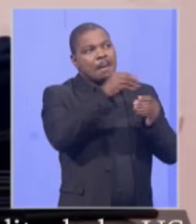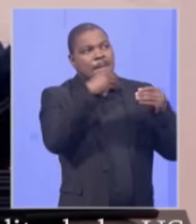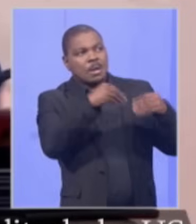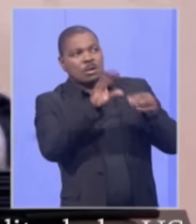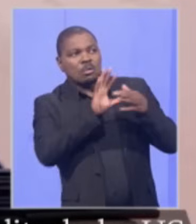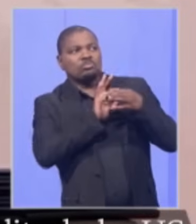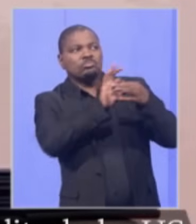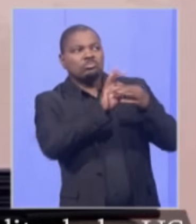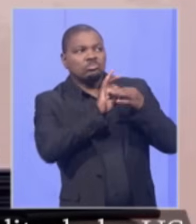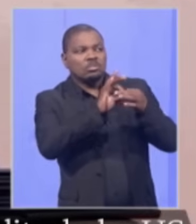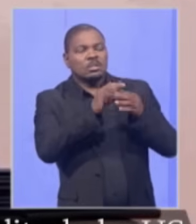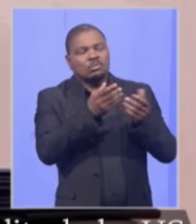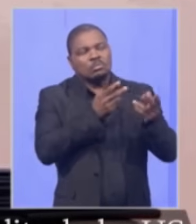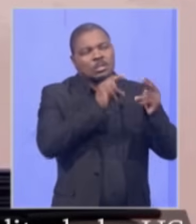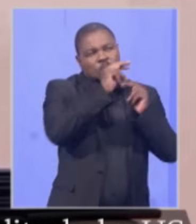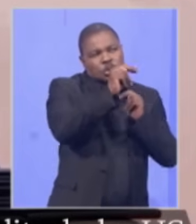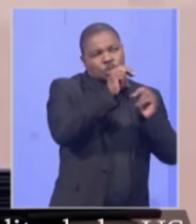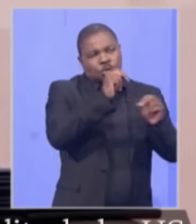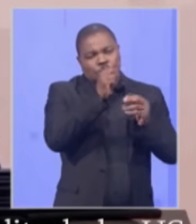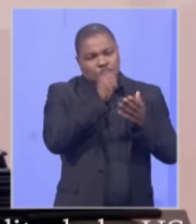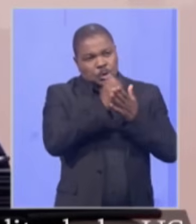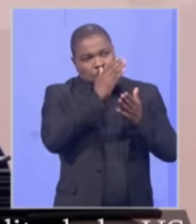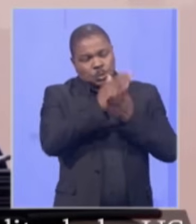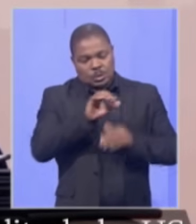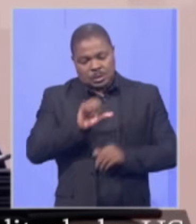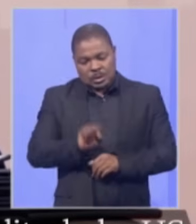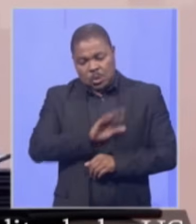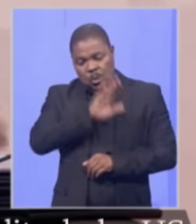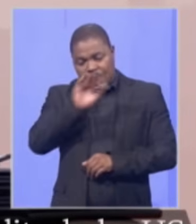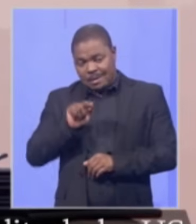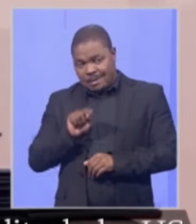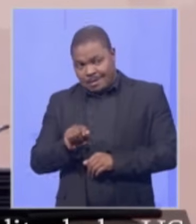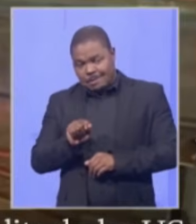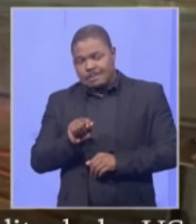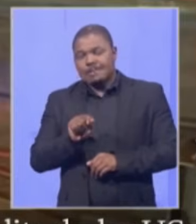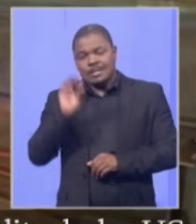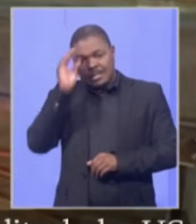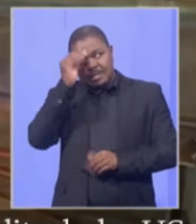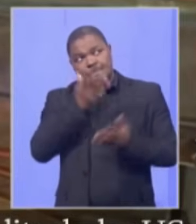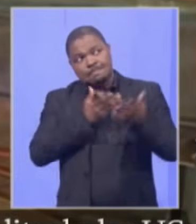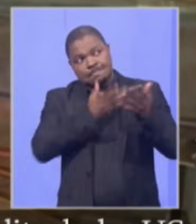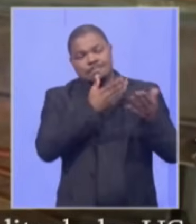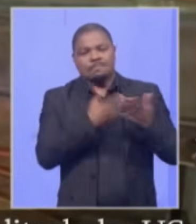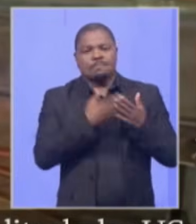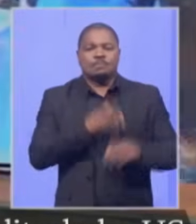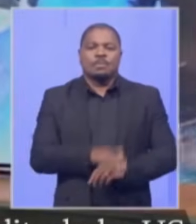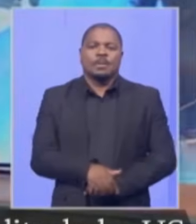pele ditherišano tša mabapi le go bea dikgahlego tša Afrika Borwa pele.